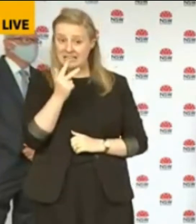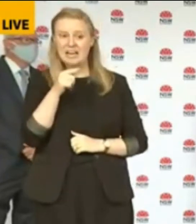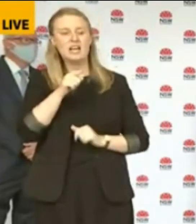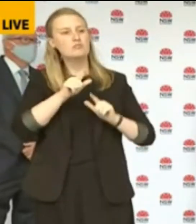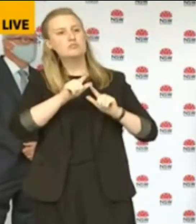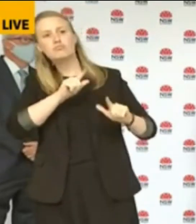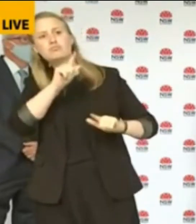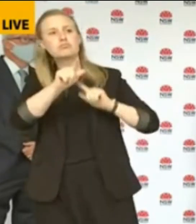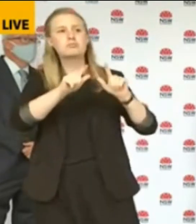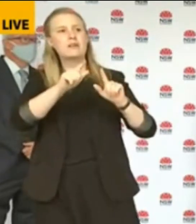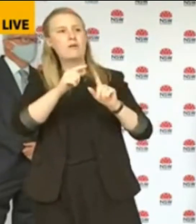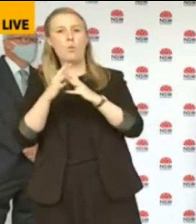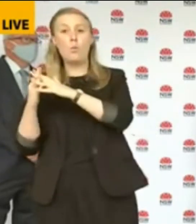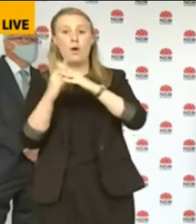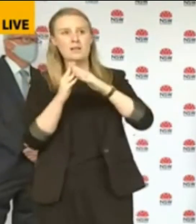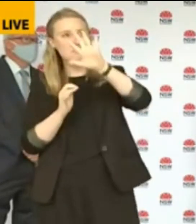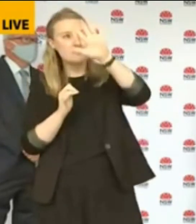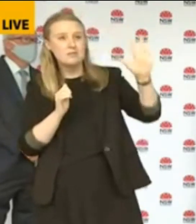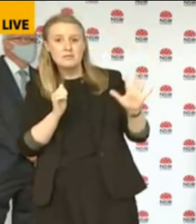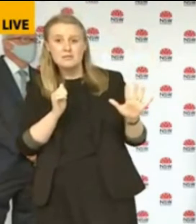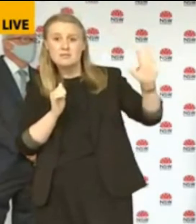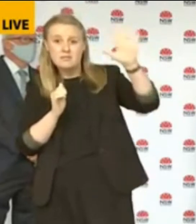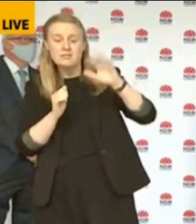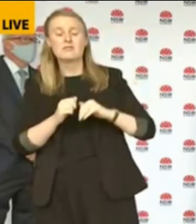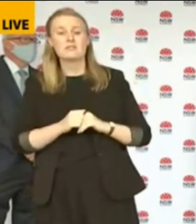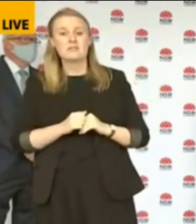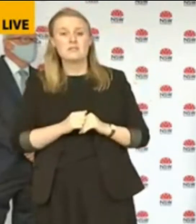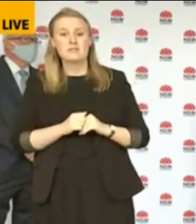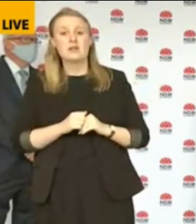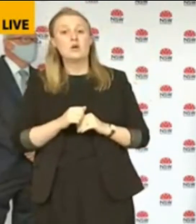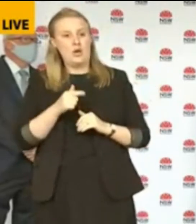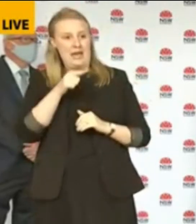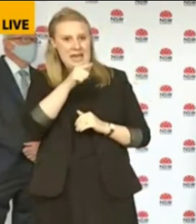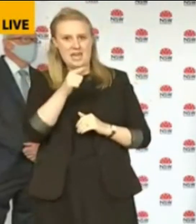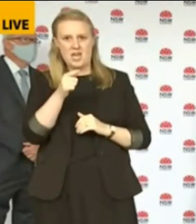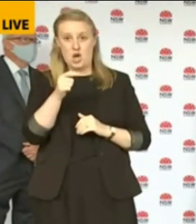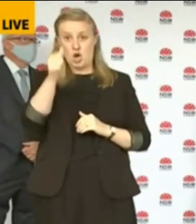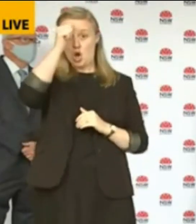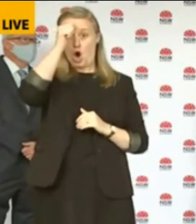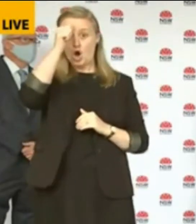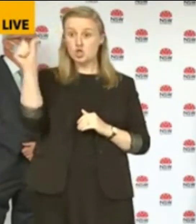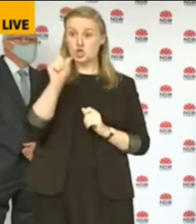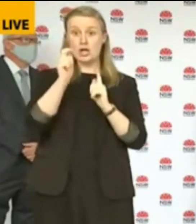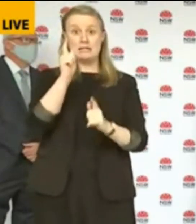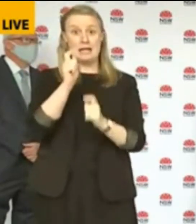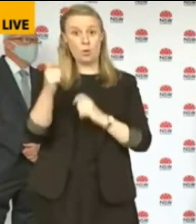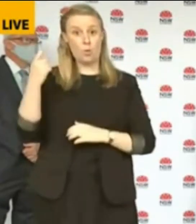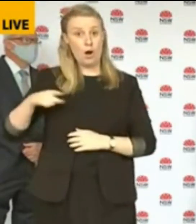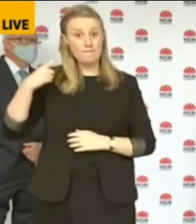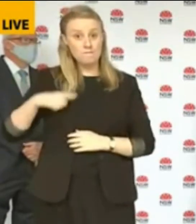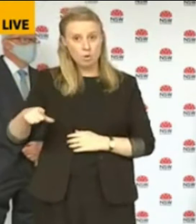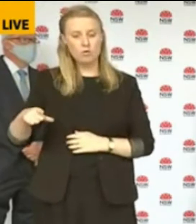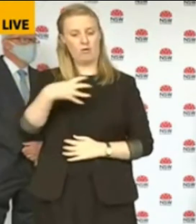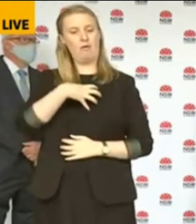an example of the sort of people that respond to the text messaging from health, that have responded to government in